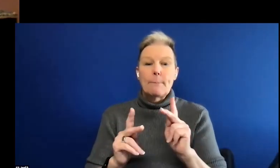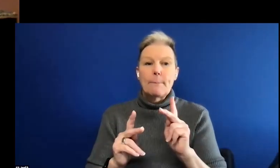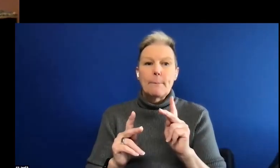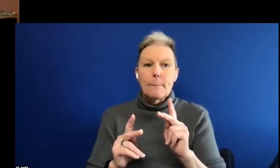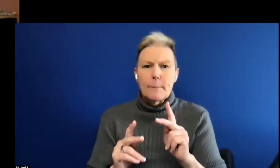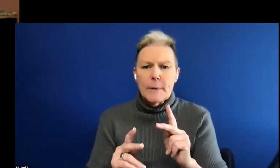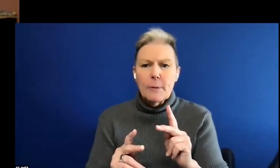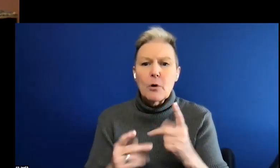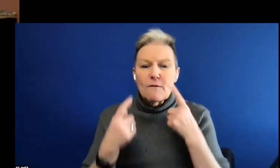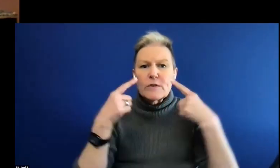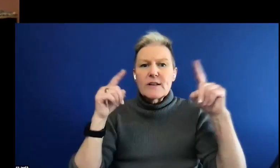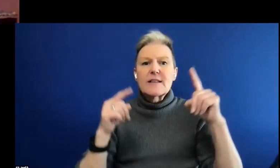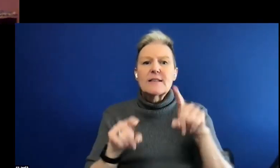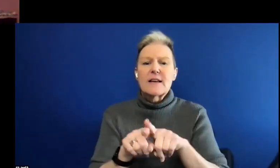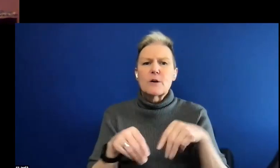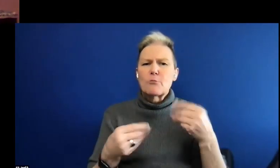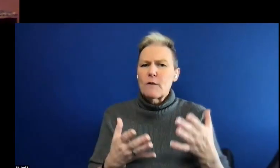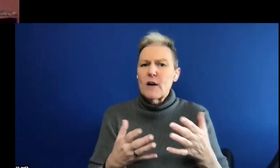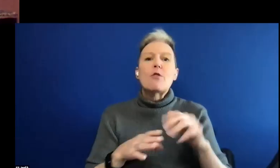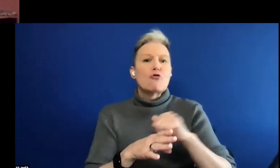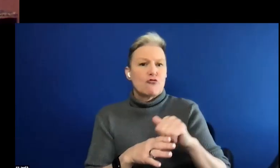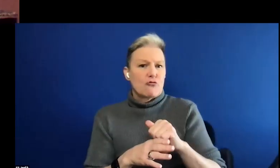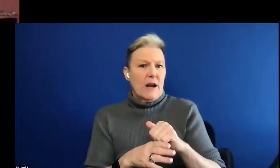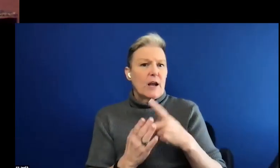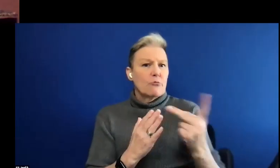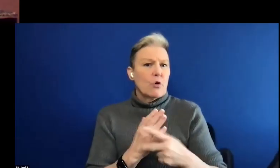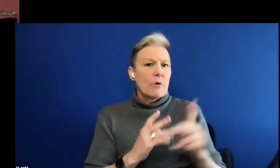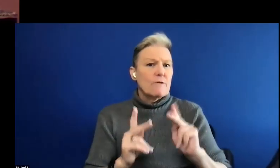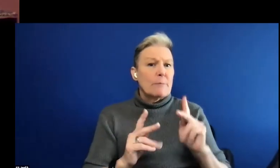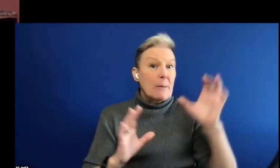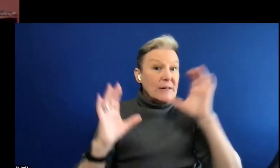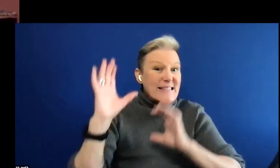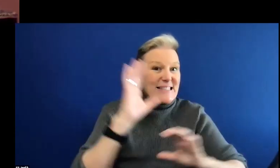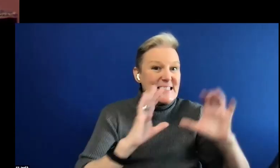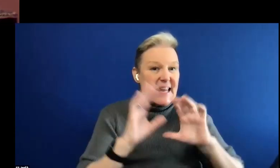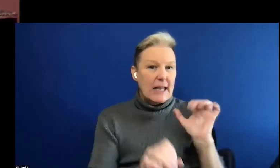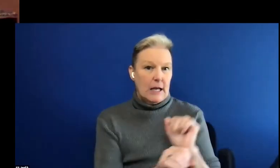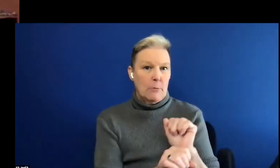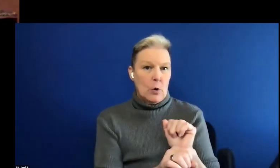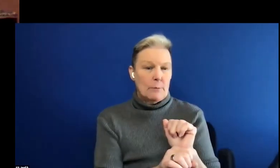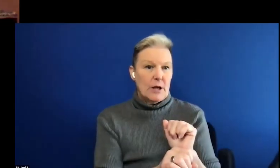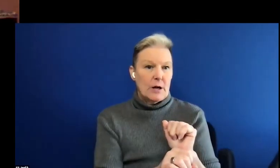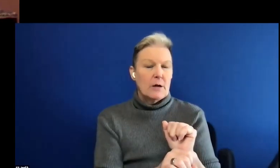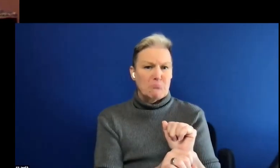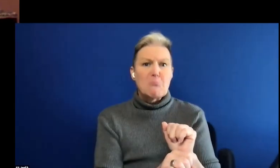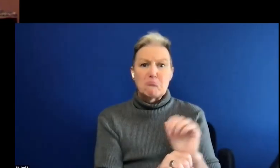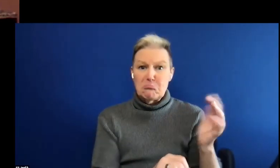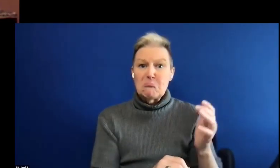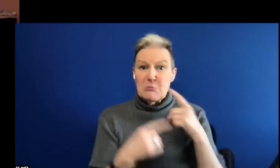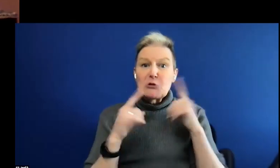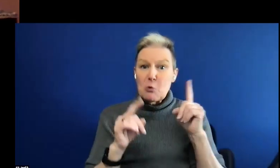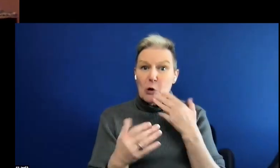Business Success Center, a provider. The training programs for people seeking employment seems to work very